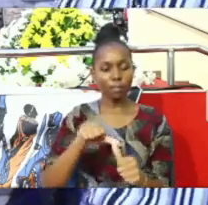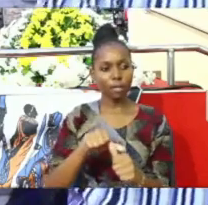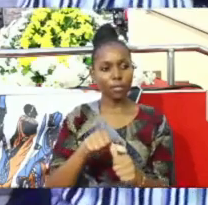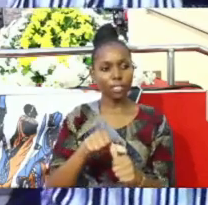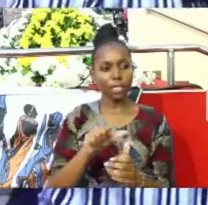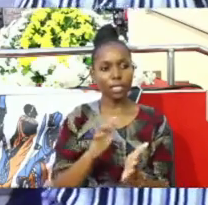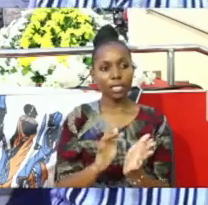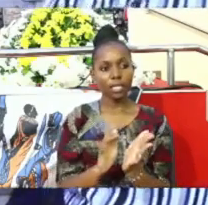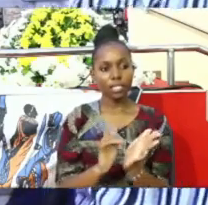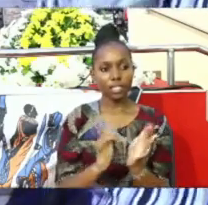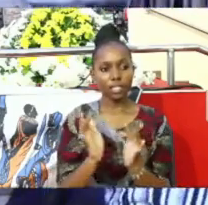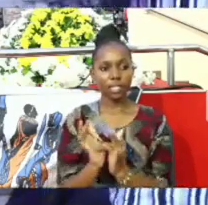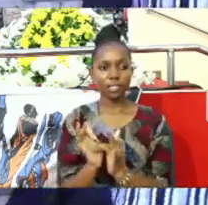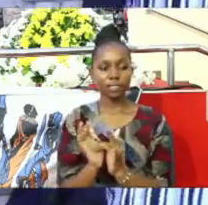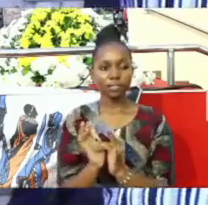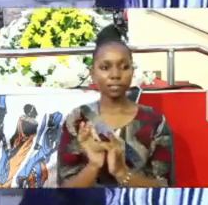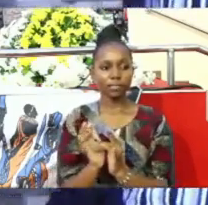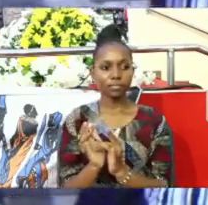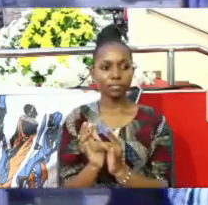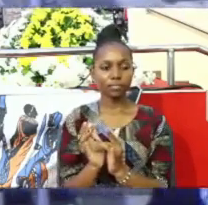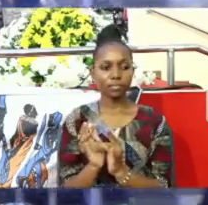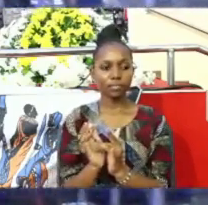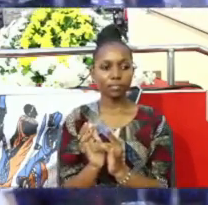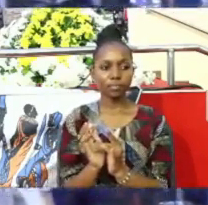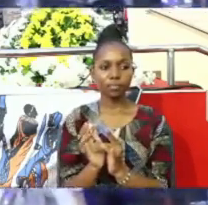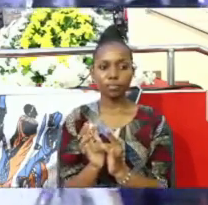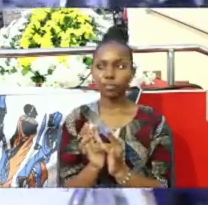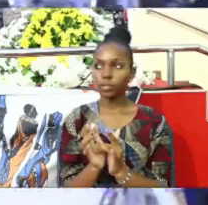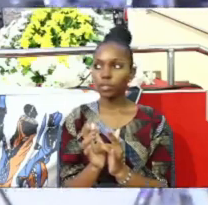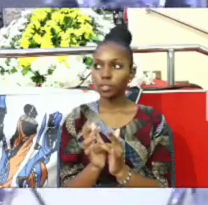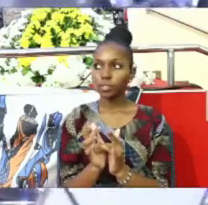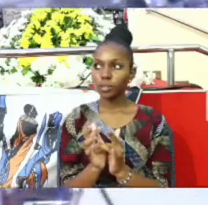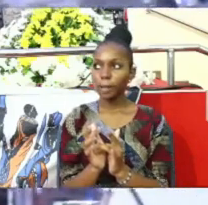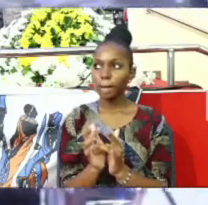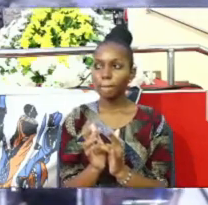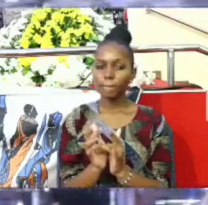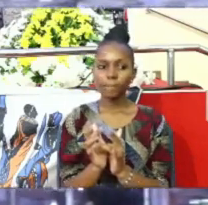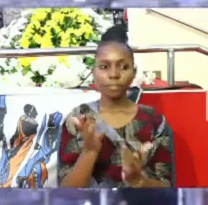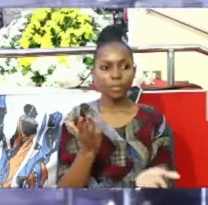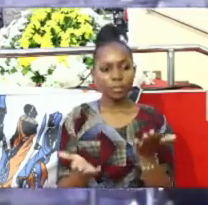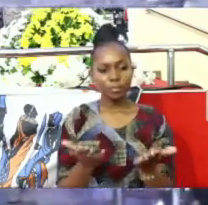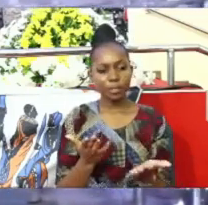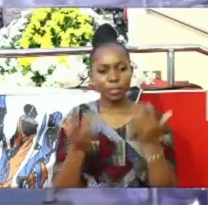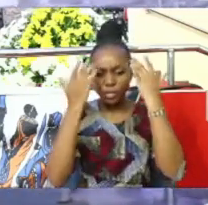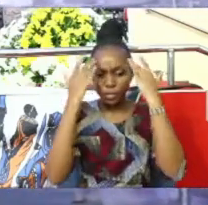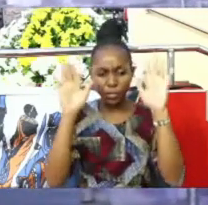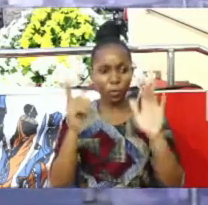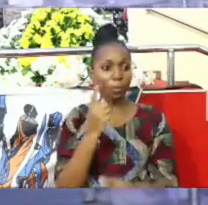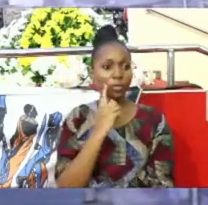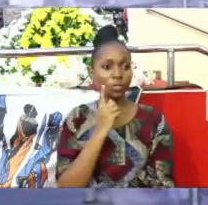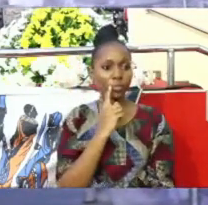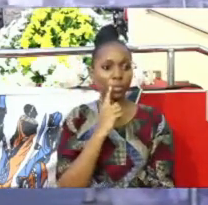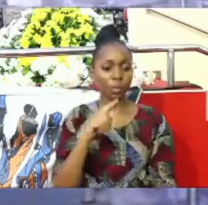revealed to who you be tomorrow. Inaweza kosa kuwa umeonyeshwa kesho. But God is about manifesting. Lakini Mungu ako tayari